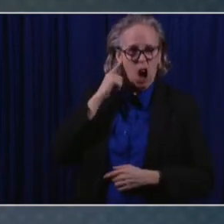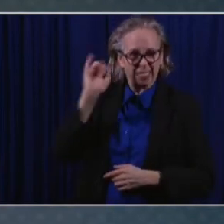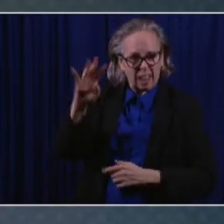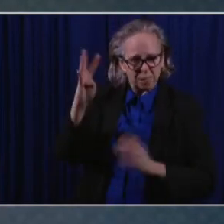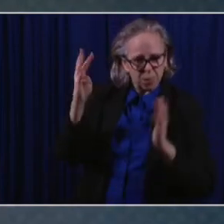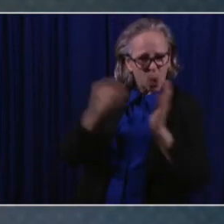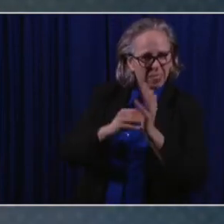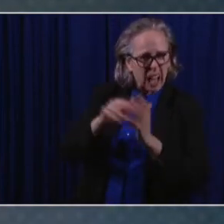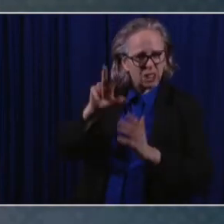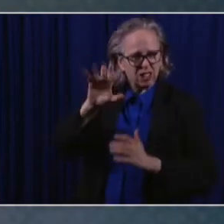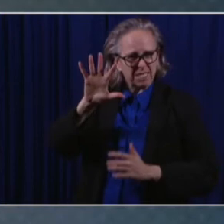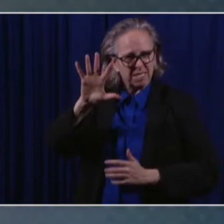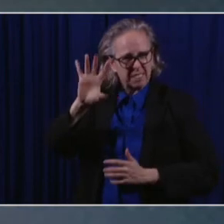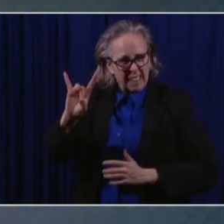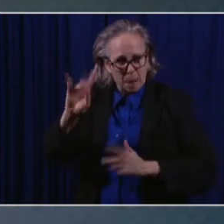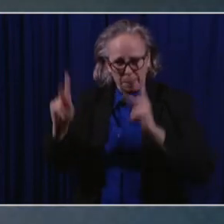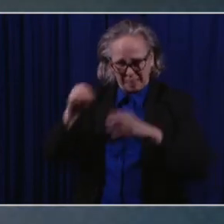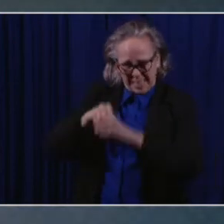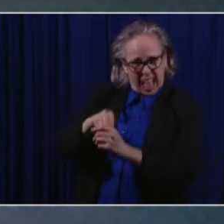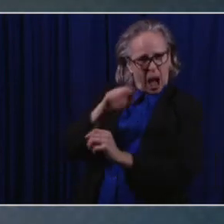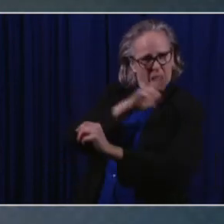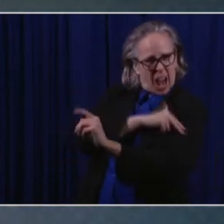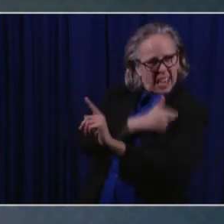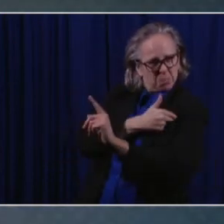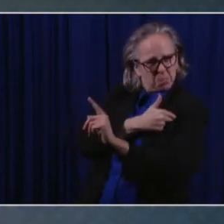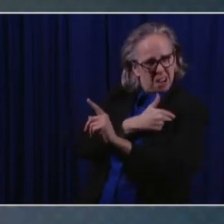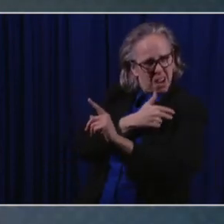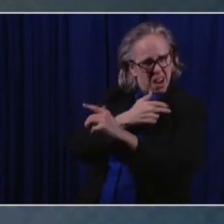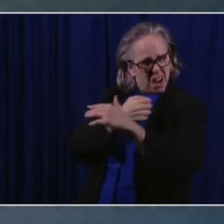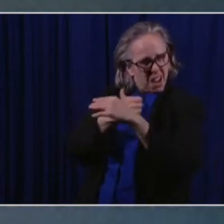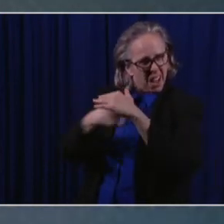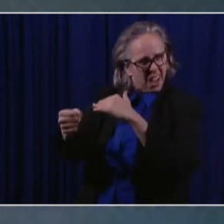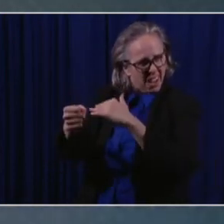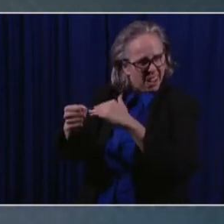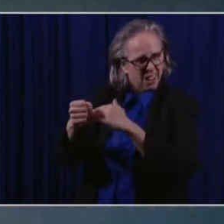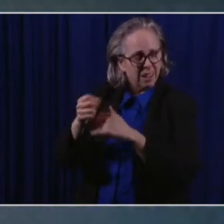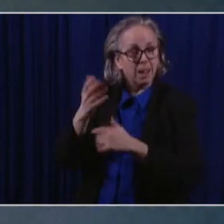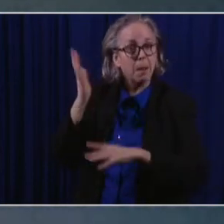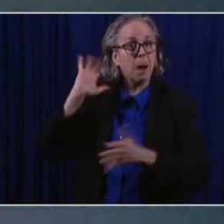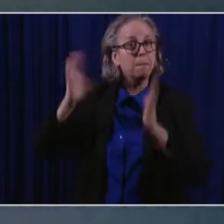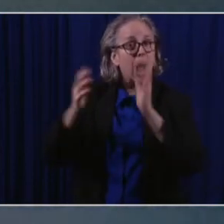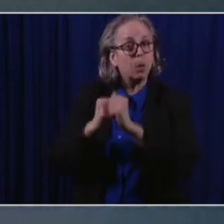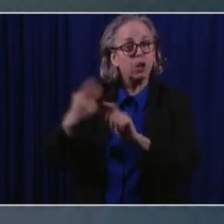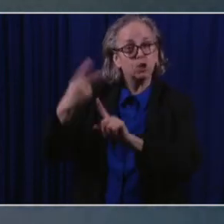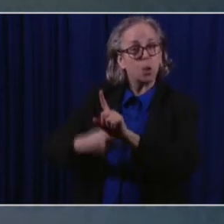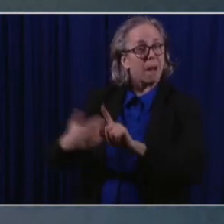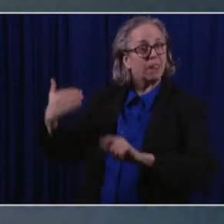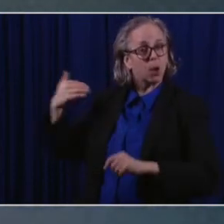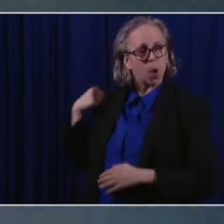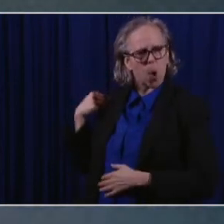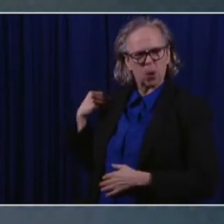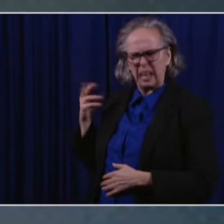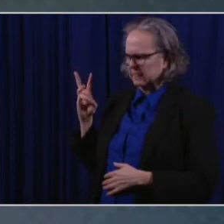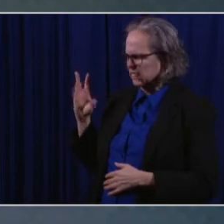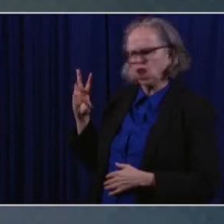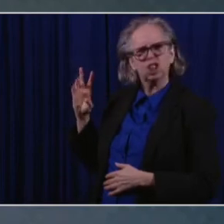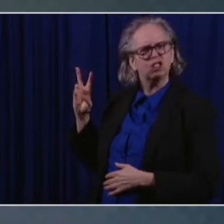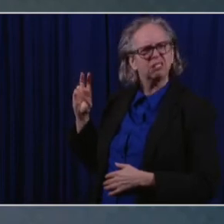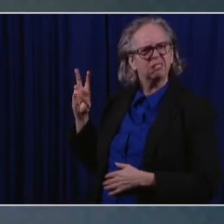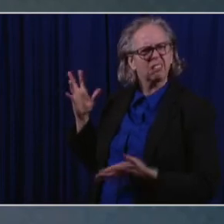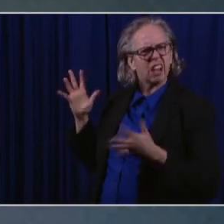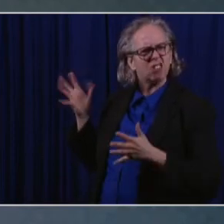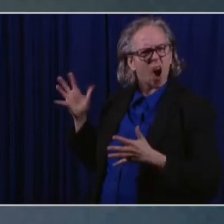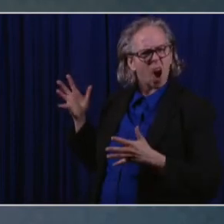I want to put that in perspective. On September 23rd, 2 months ago, there were 600 hospitalizations. So we've